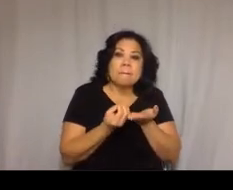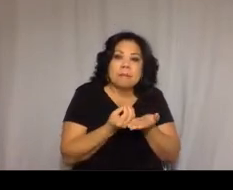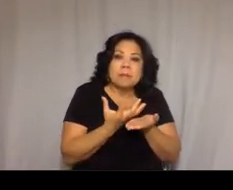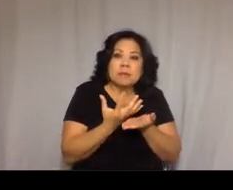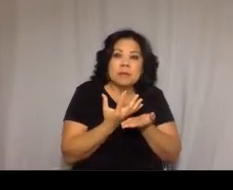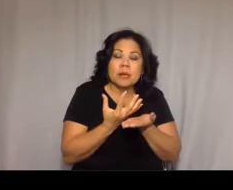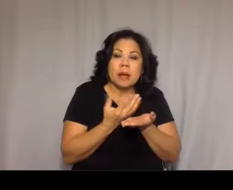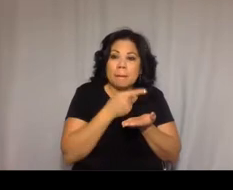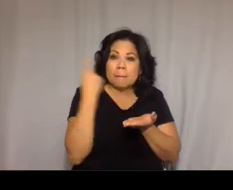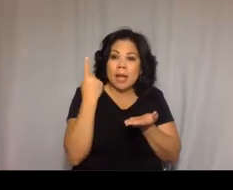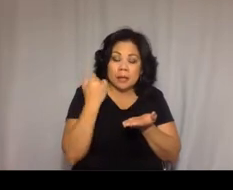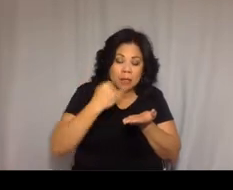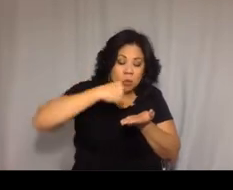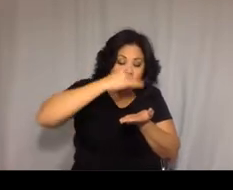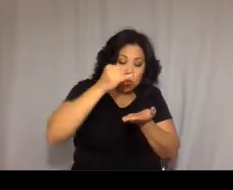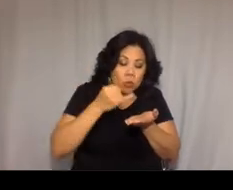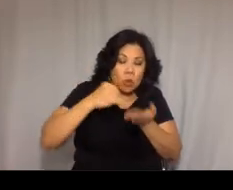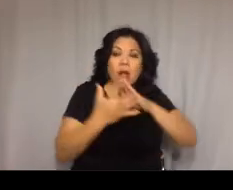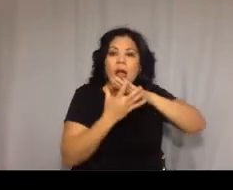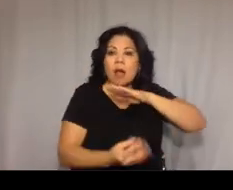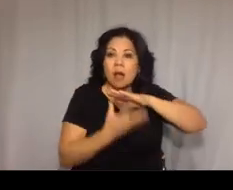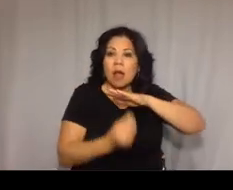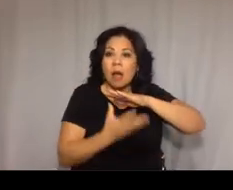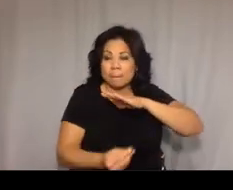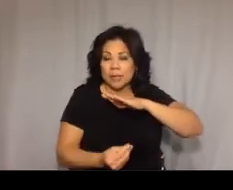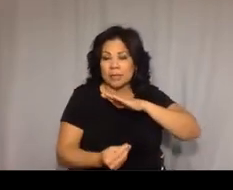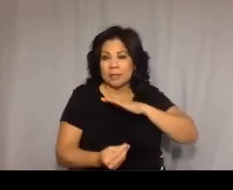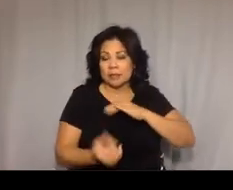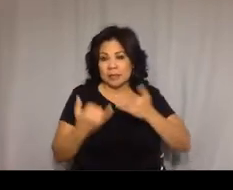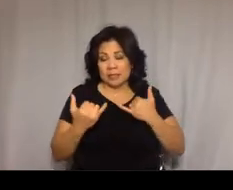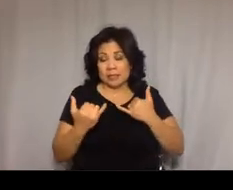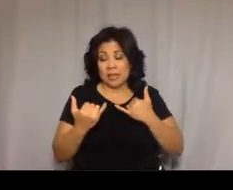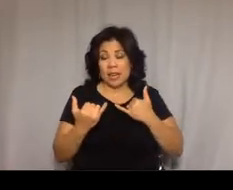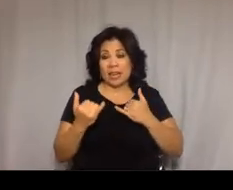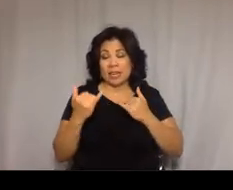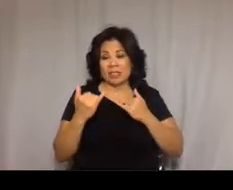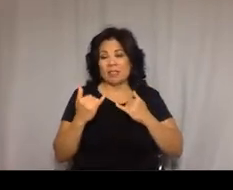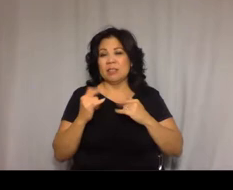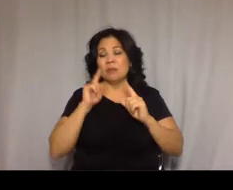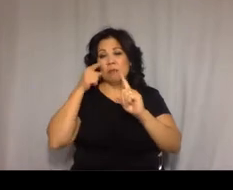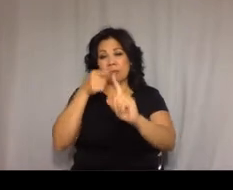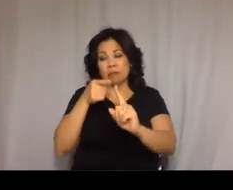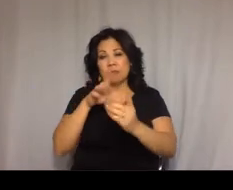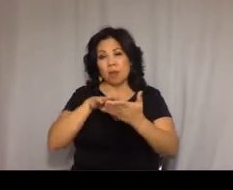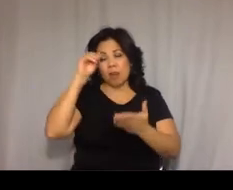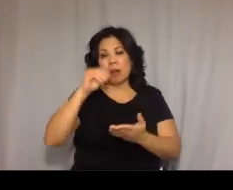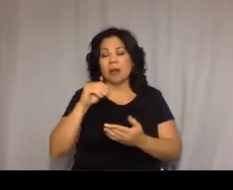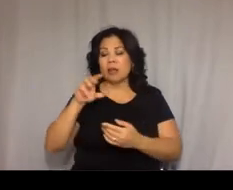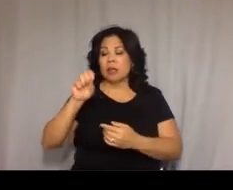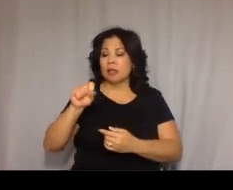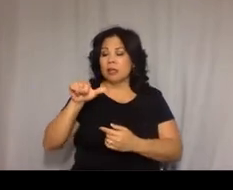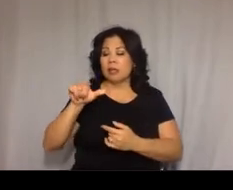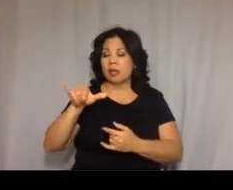see it. Because the lesson today is all about symmetry. And those of you who know that word will remember